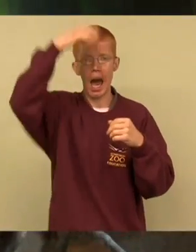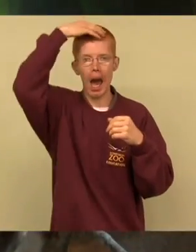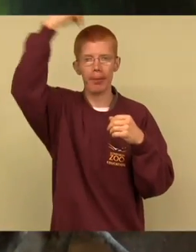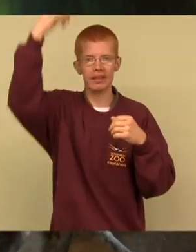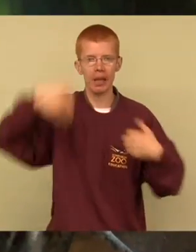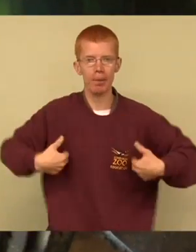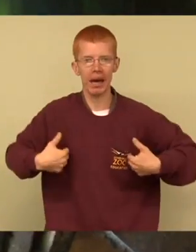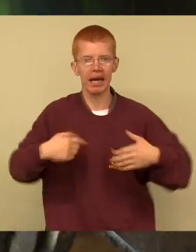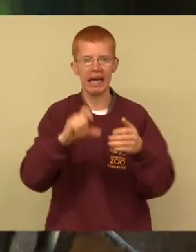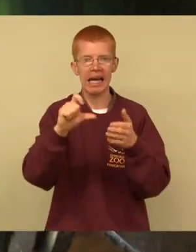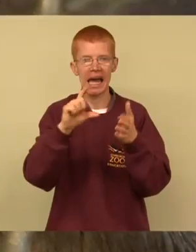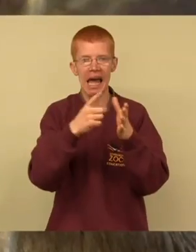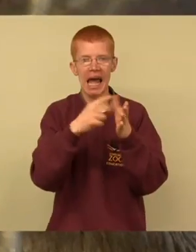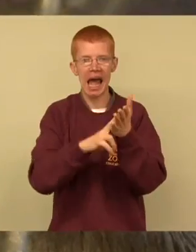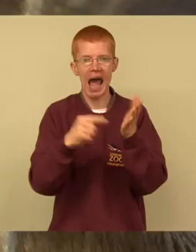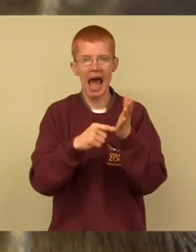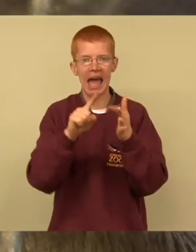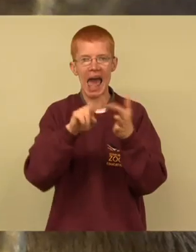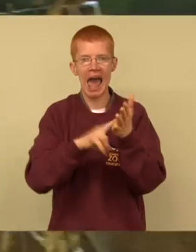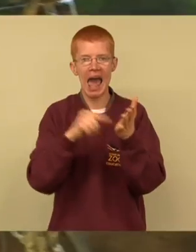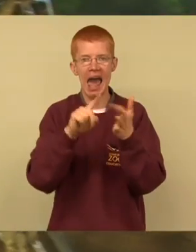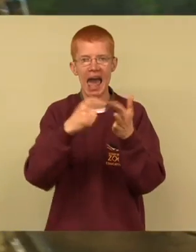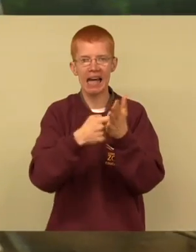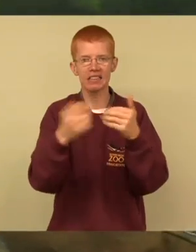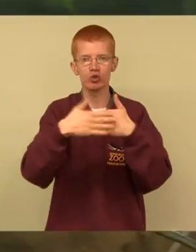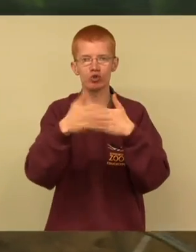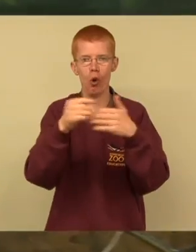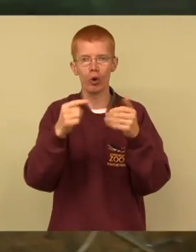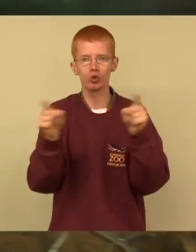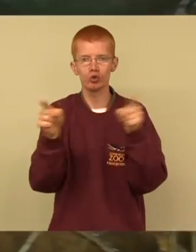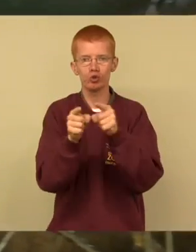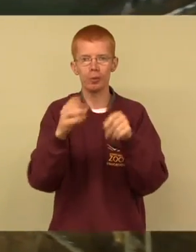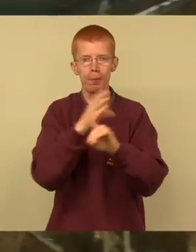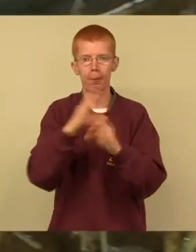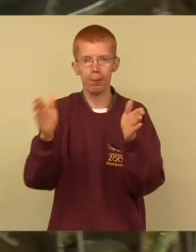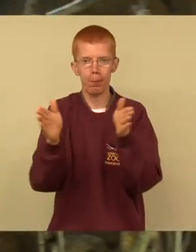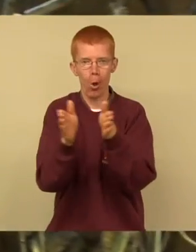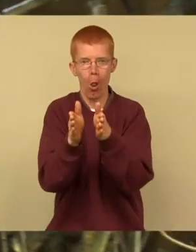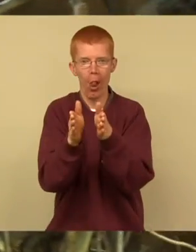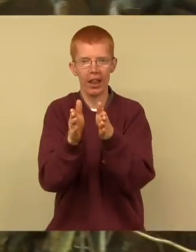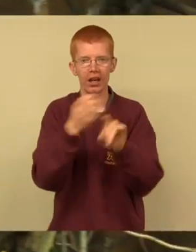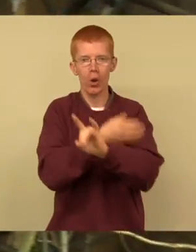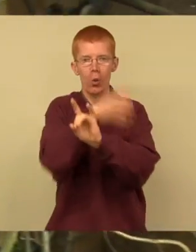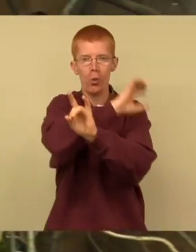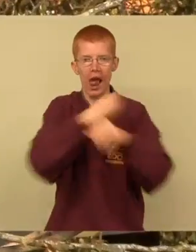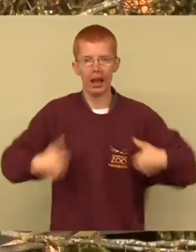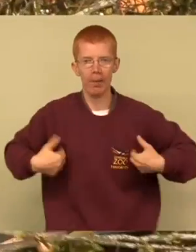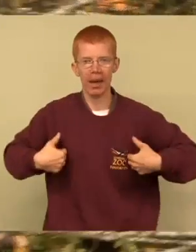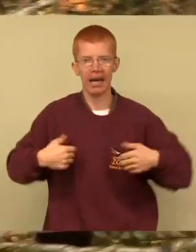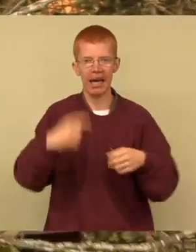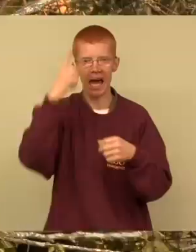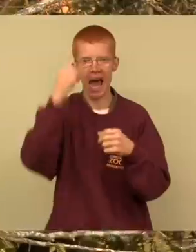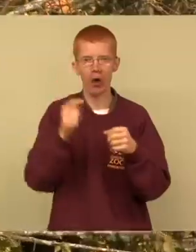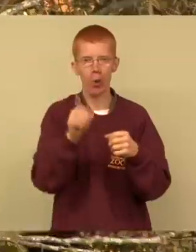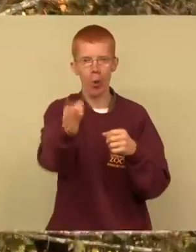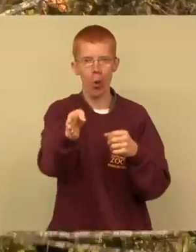go into the capuchin indoor enclosure if they want. So here we have a real opportunity of choice. They can choose to associate as